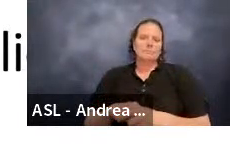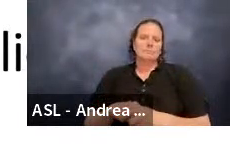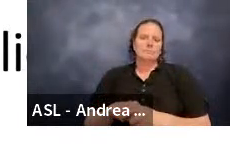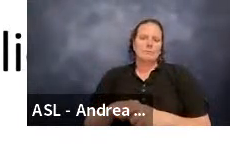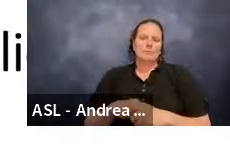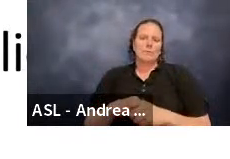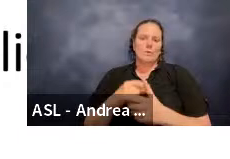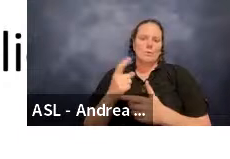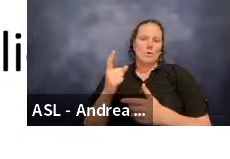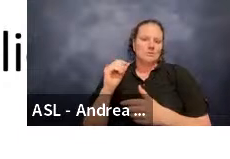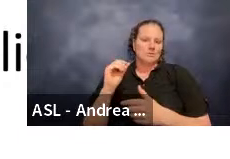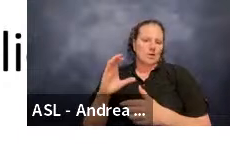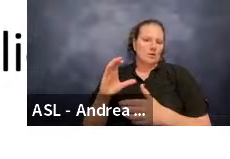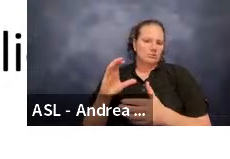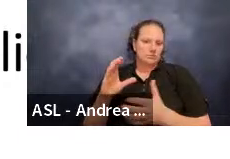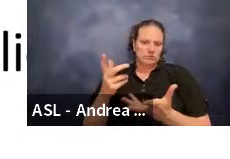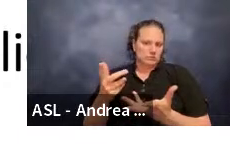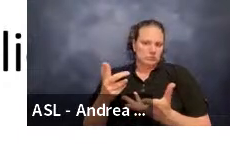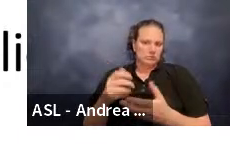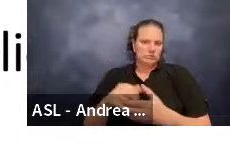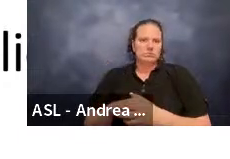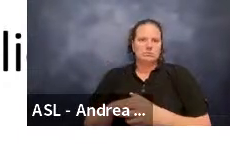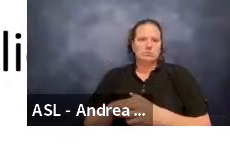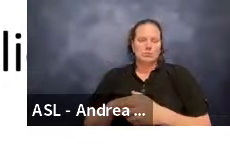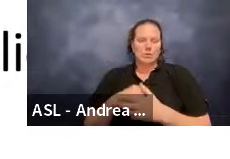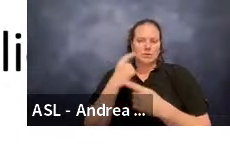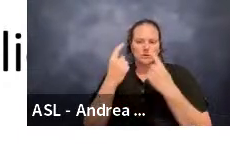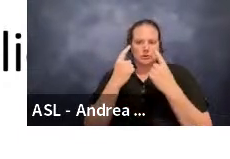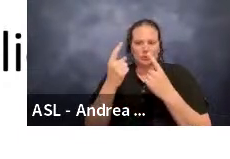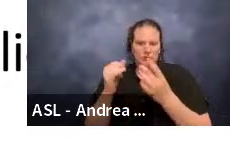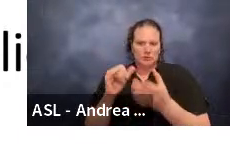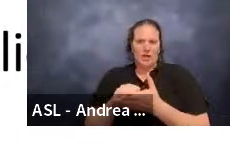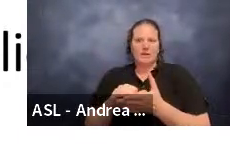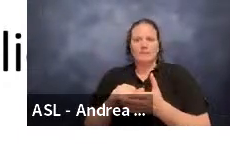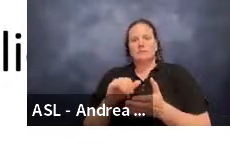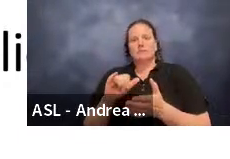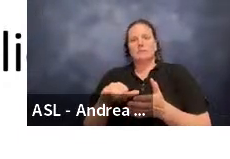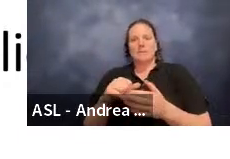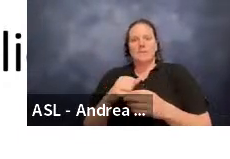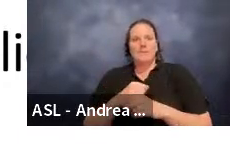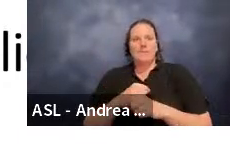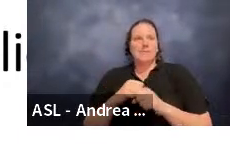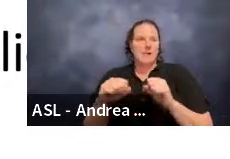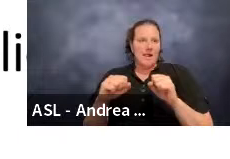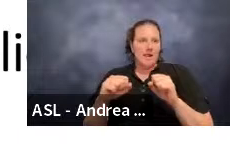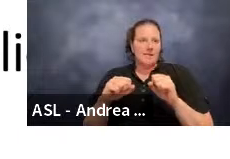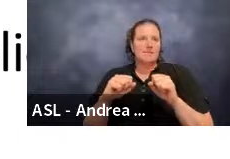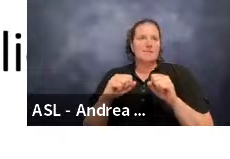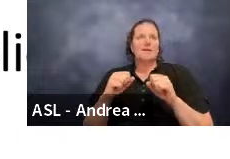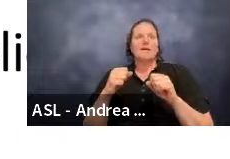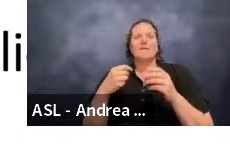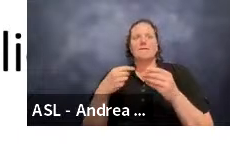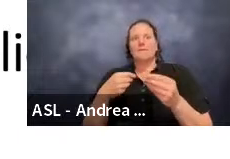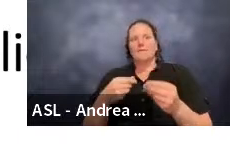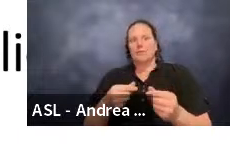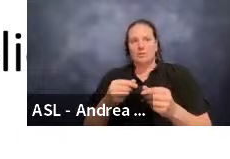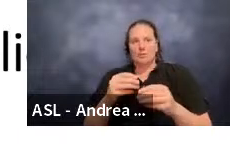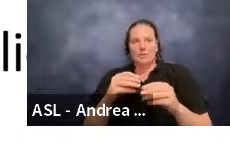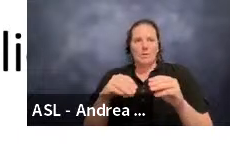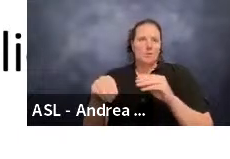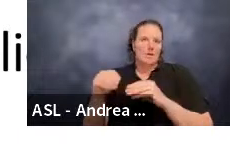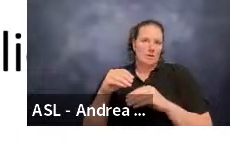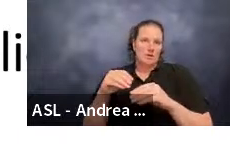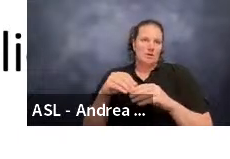one document or one set of considerations. So those are safe and efficient mobility, improving corridor mobility and